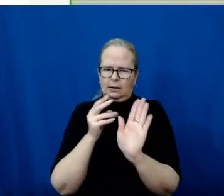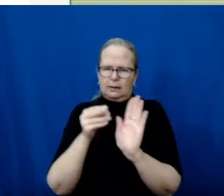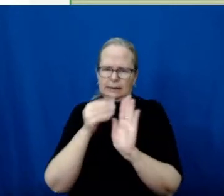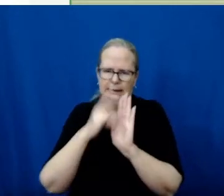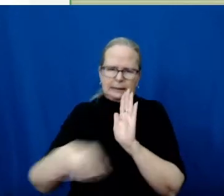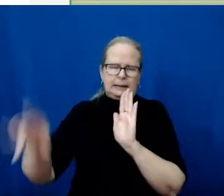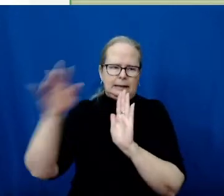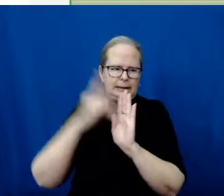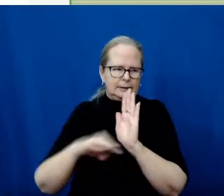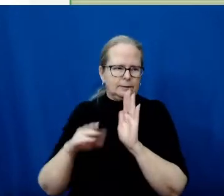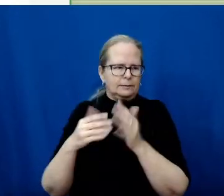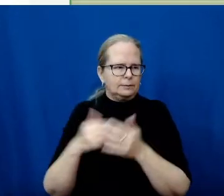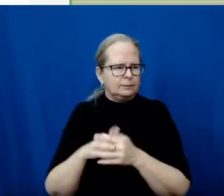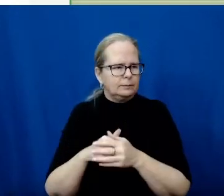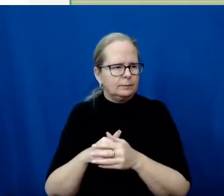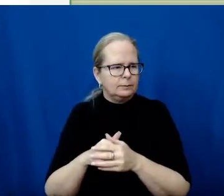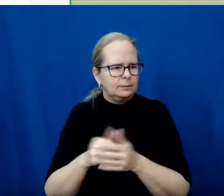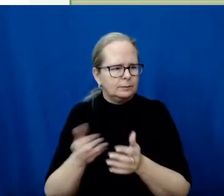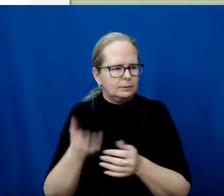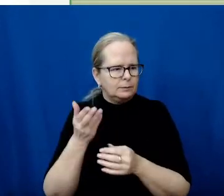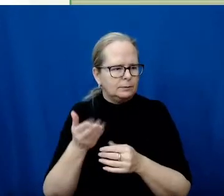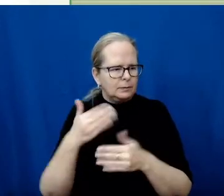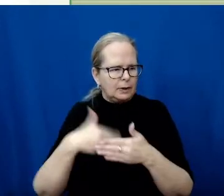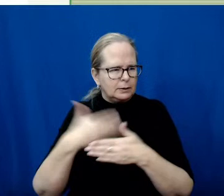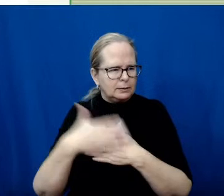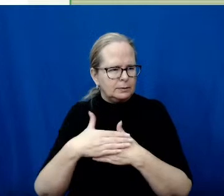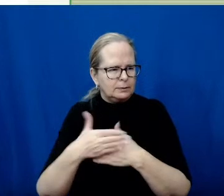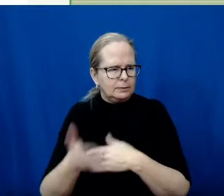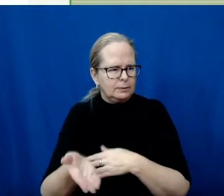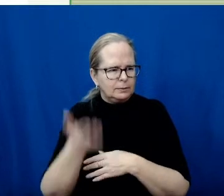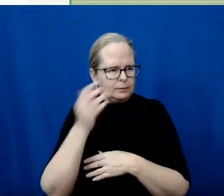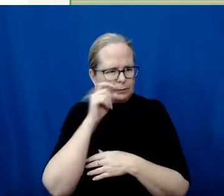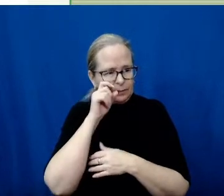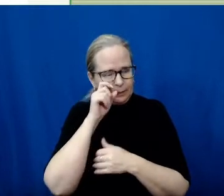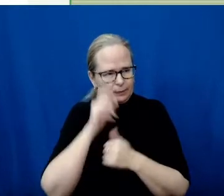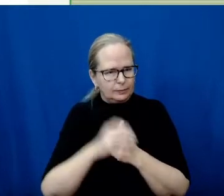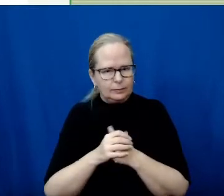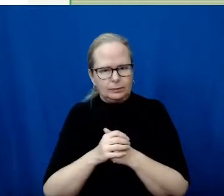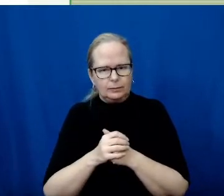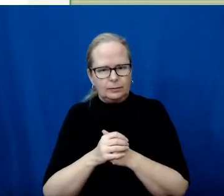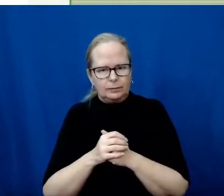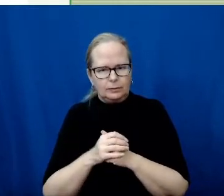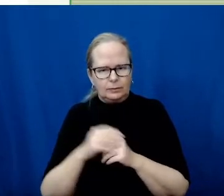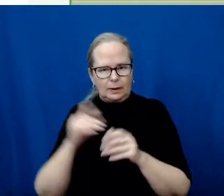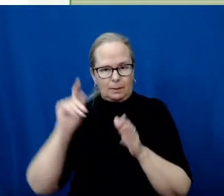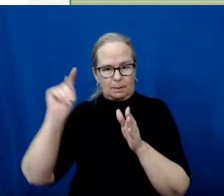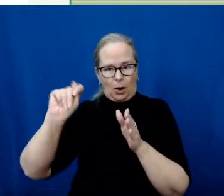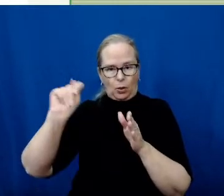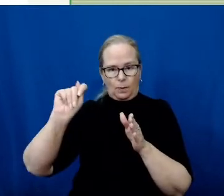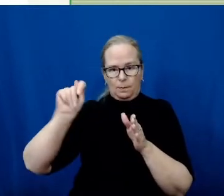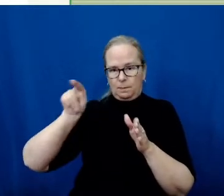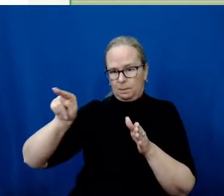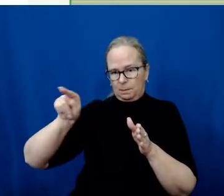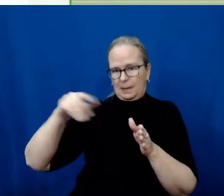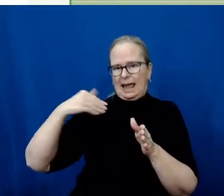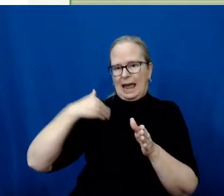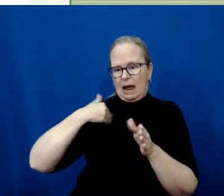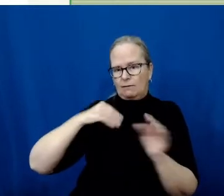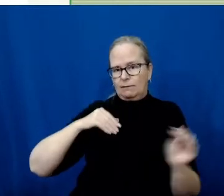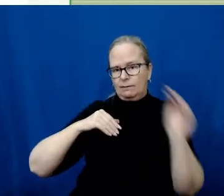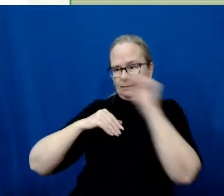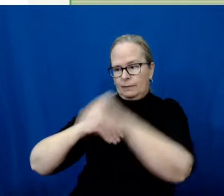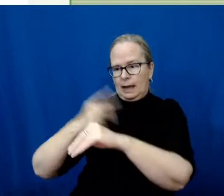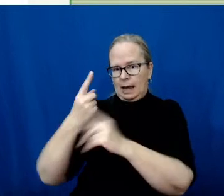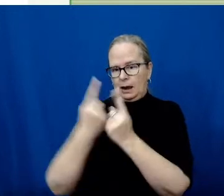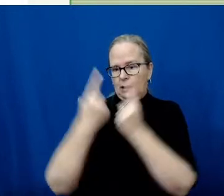Here's where we actually have an ability to put a fan in the bathroom, and so it's basically the same as the first image, but this one